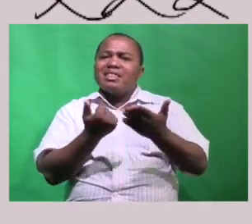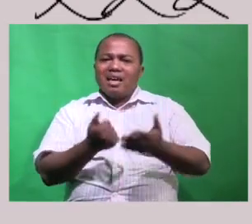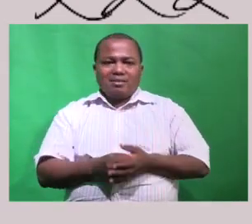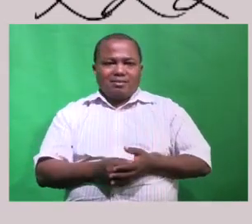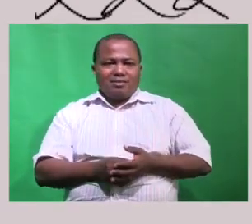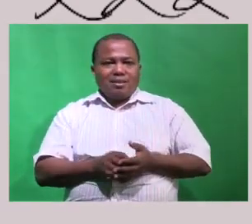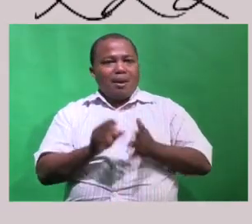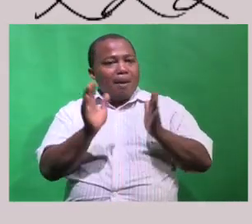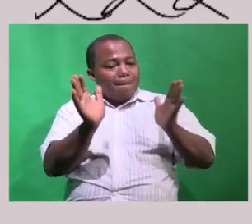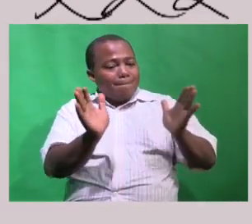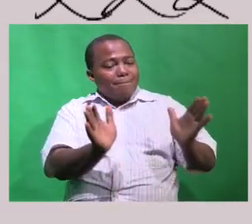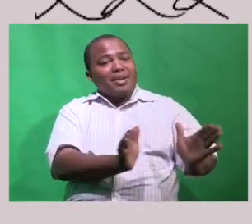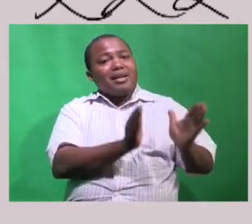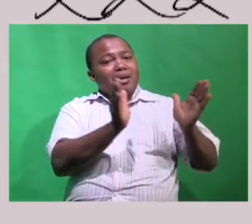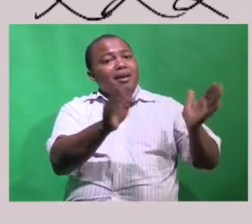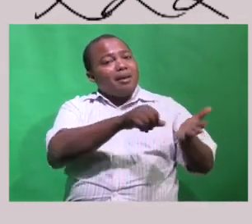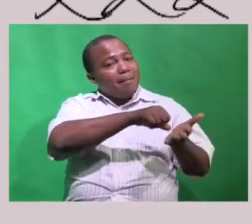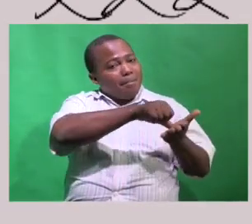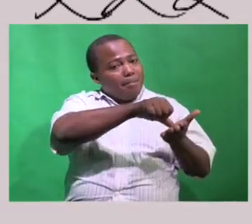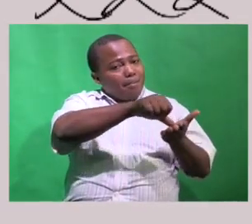prepaid